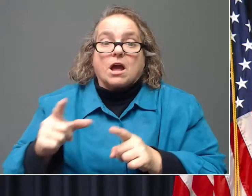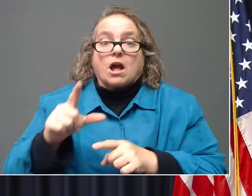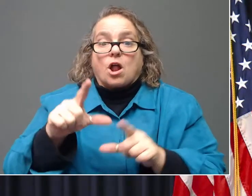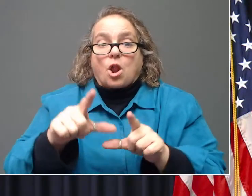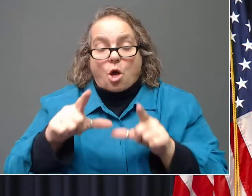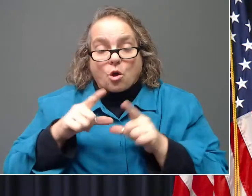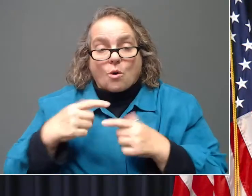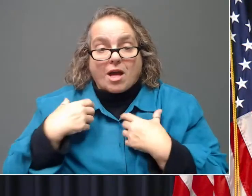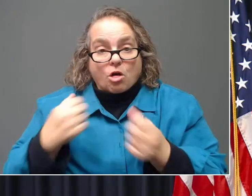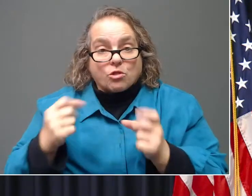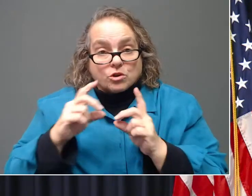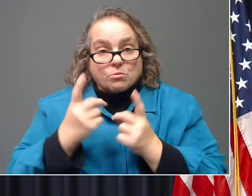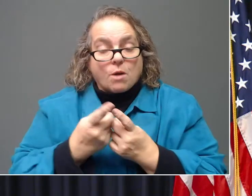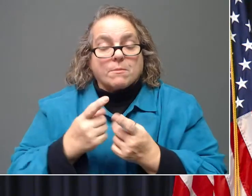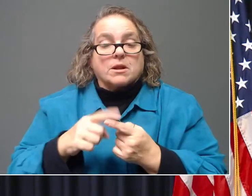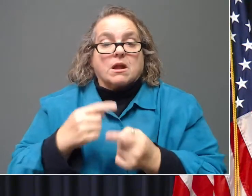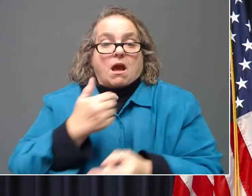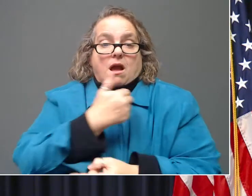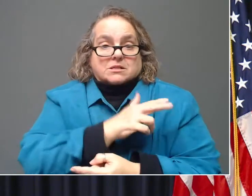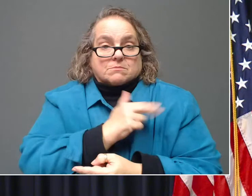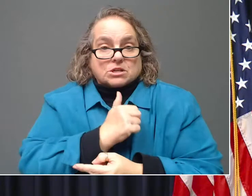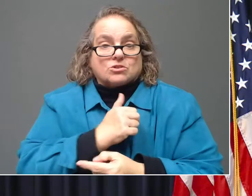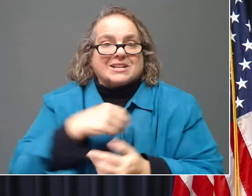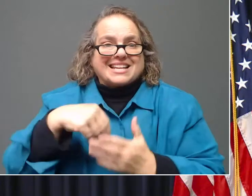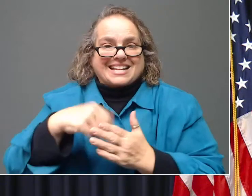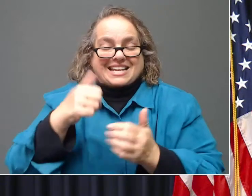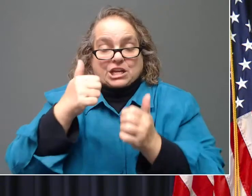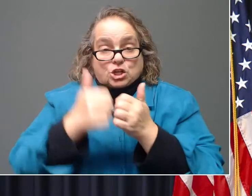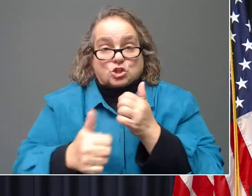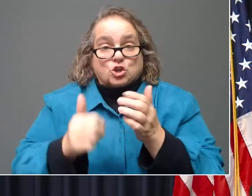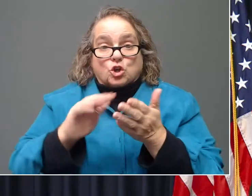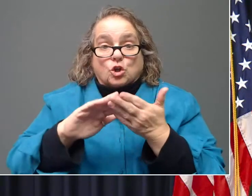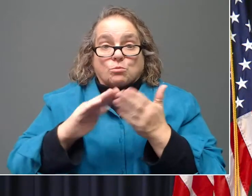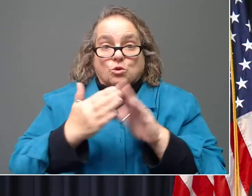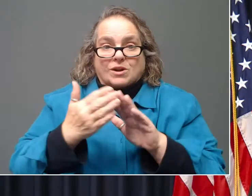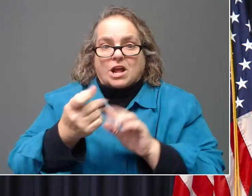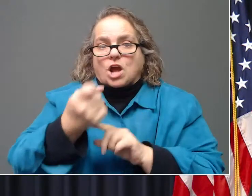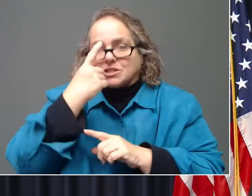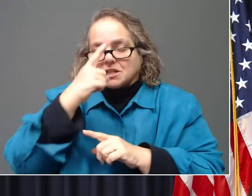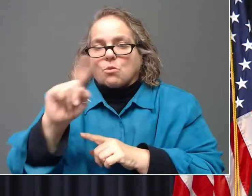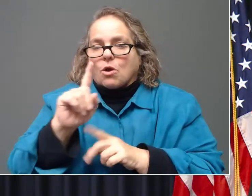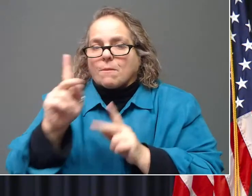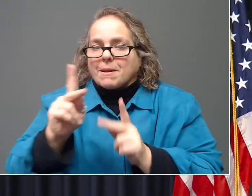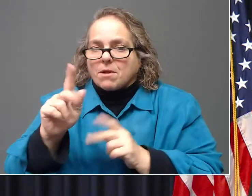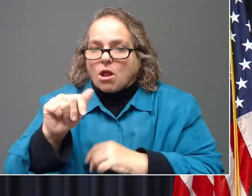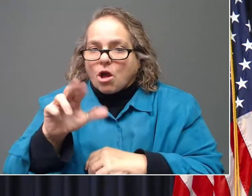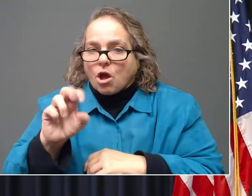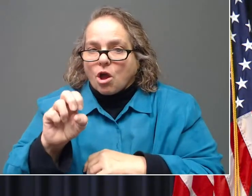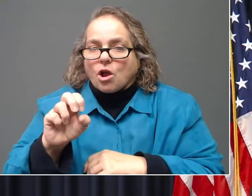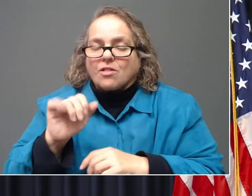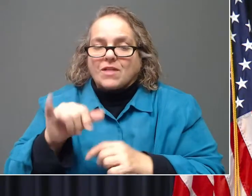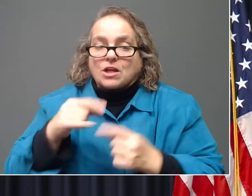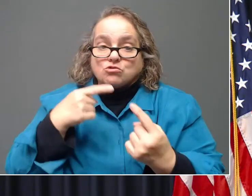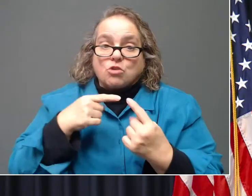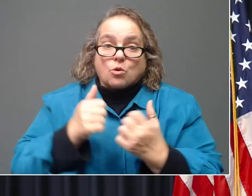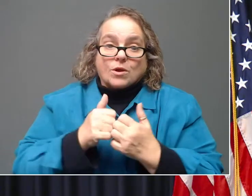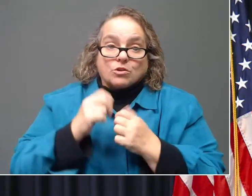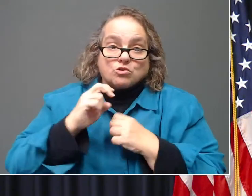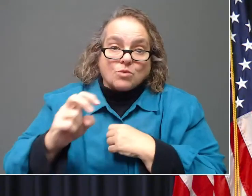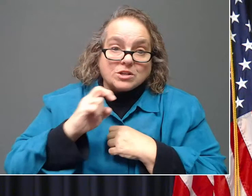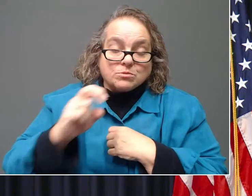hospitals that are embedded in each community, understand where folks are that struggle with transportation